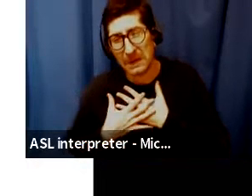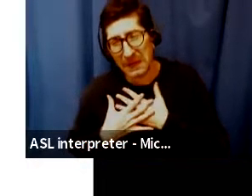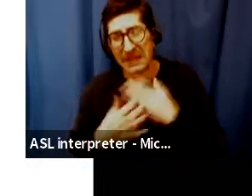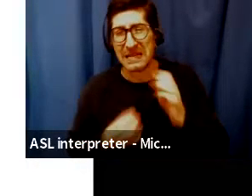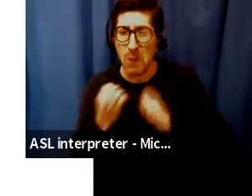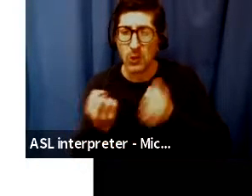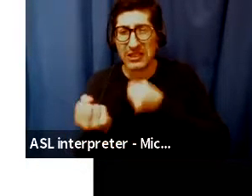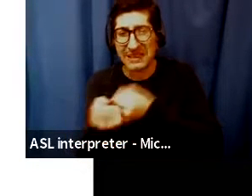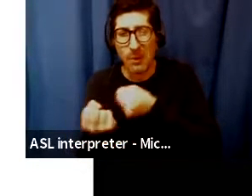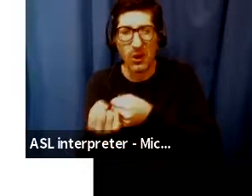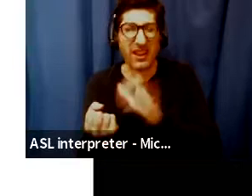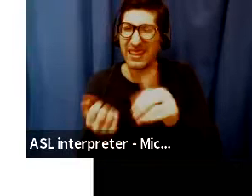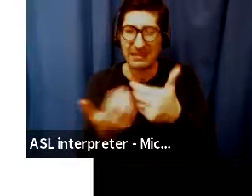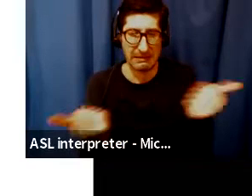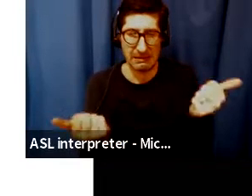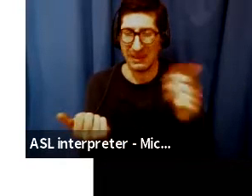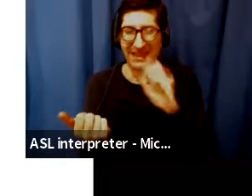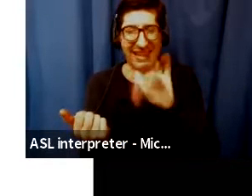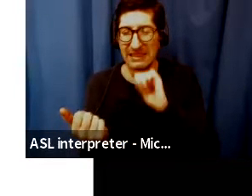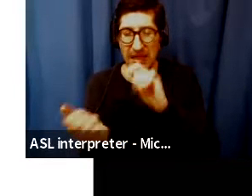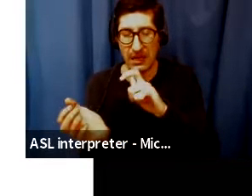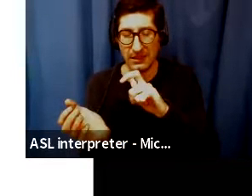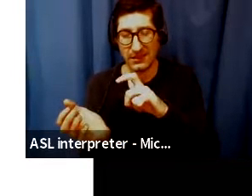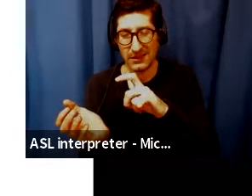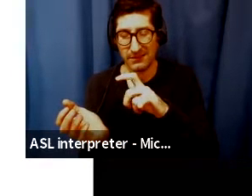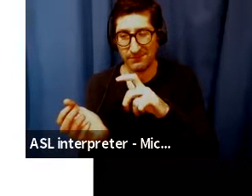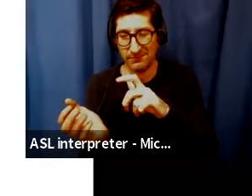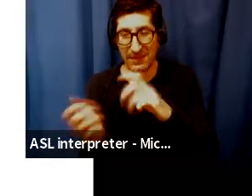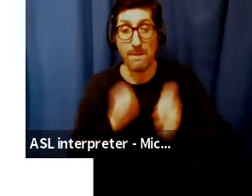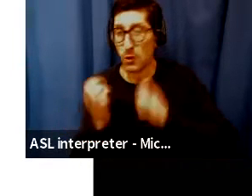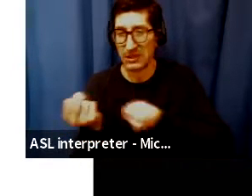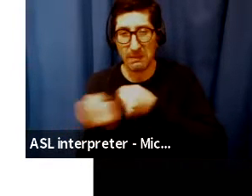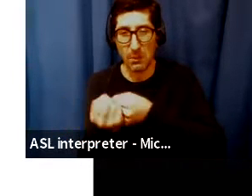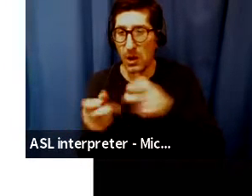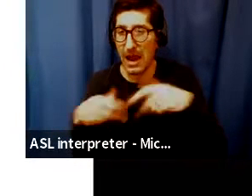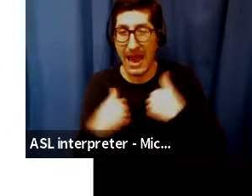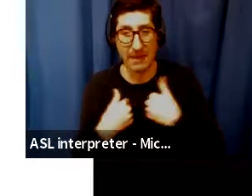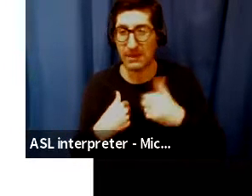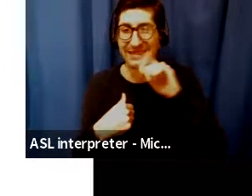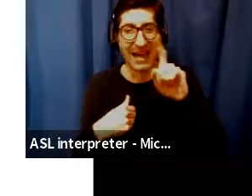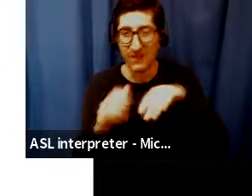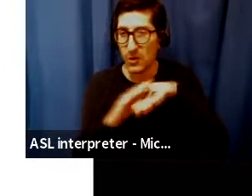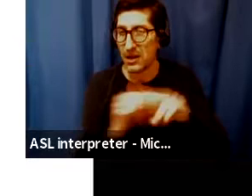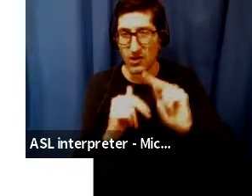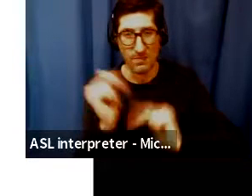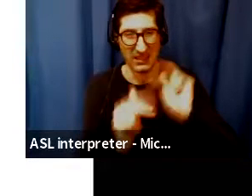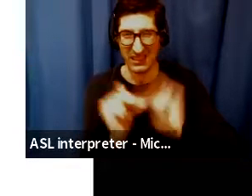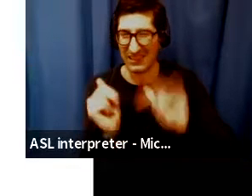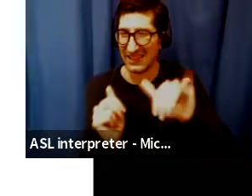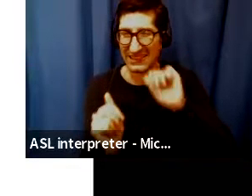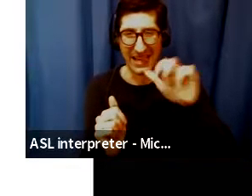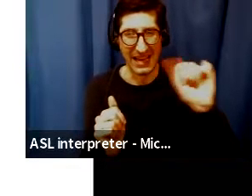emotional support animals are not required to be allowed into places under the ADA. And there's only